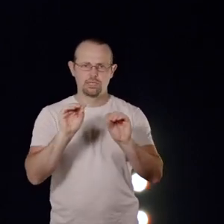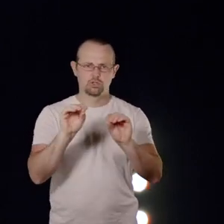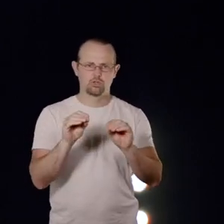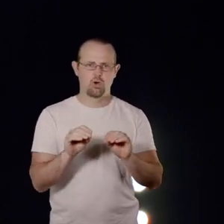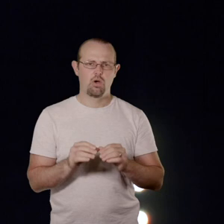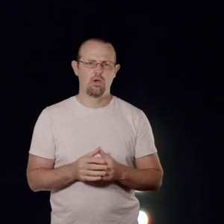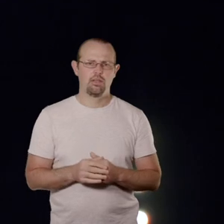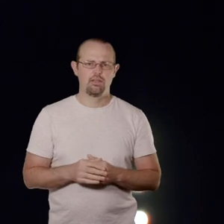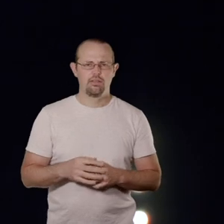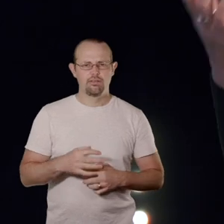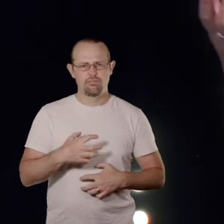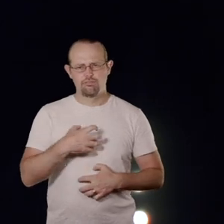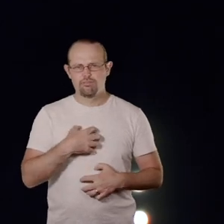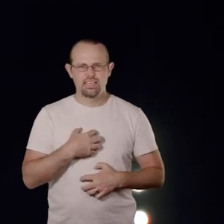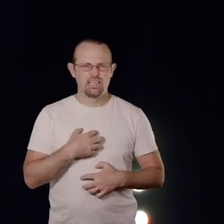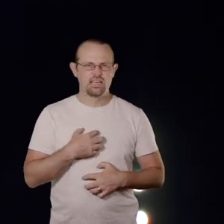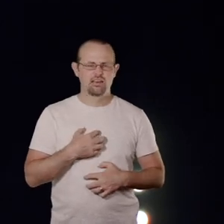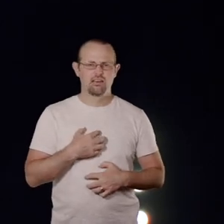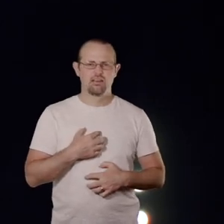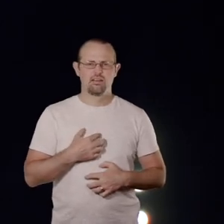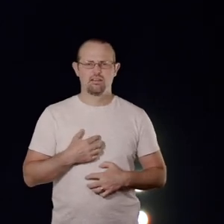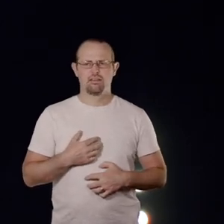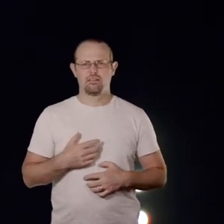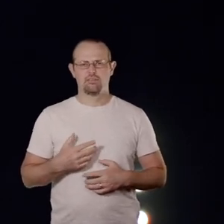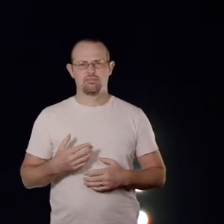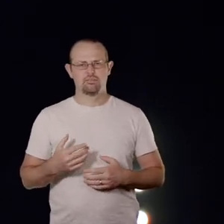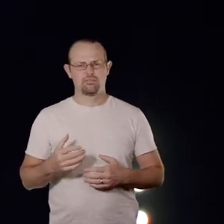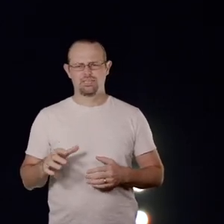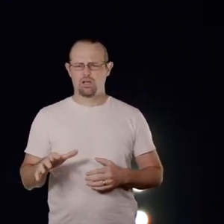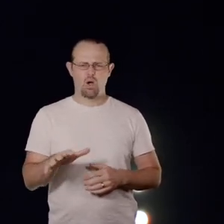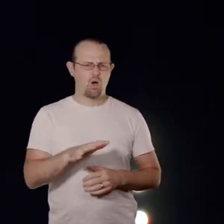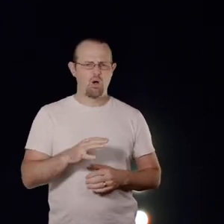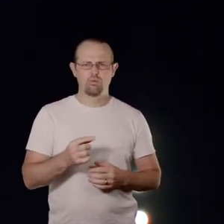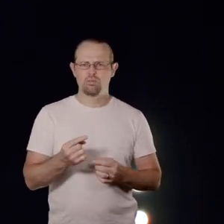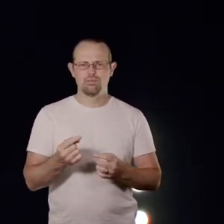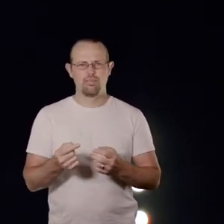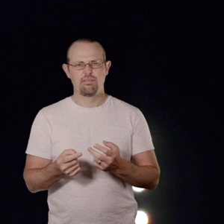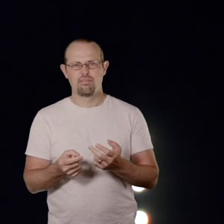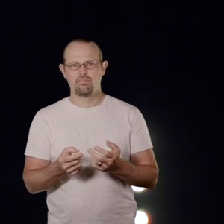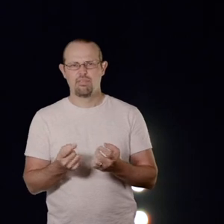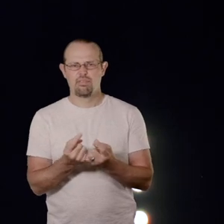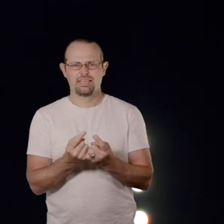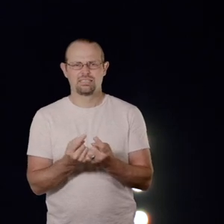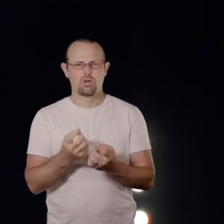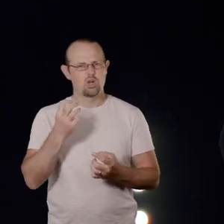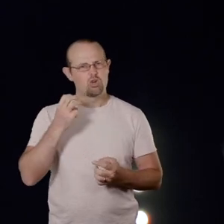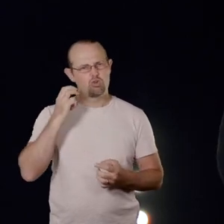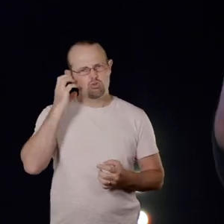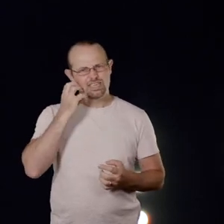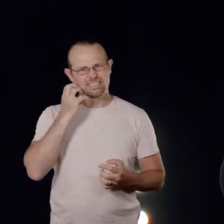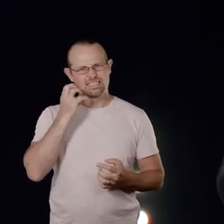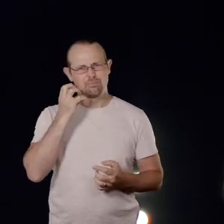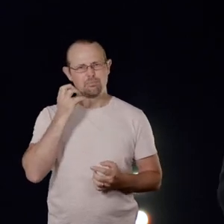unsettling everybody. Fear of all these sad and very, very wrong issues of racism. Fear that's trying to divide. There are so